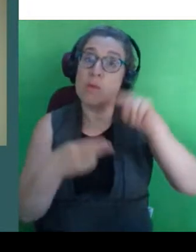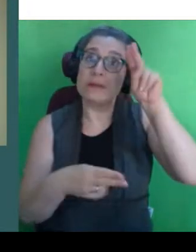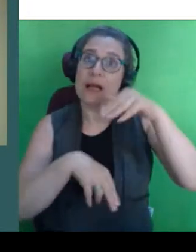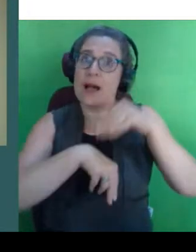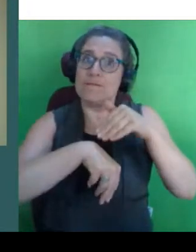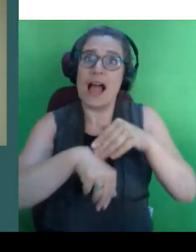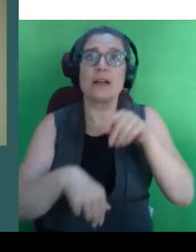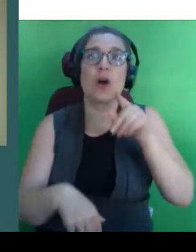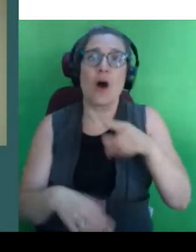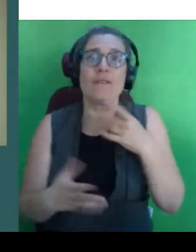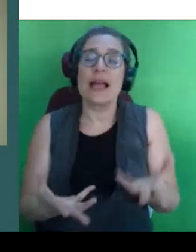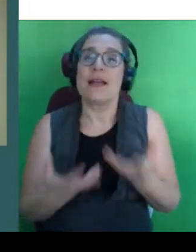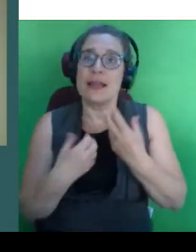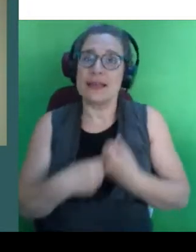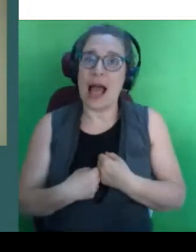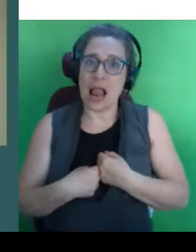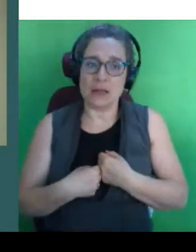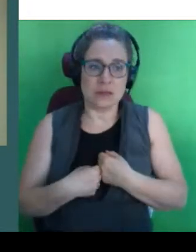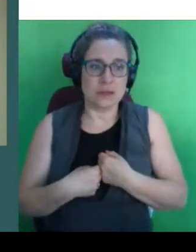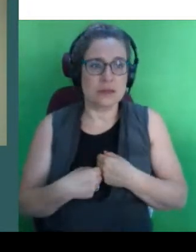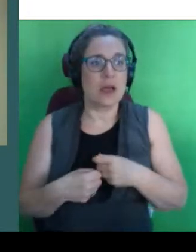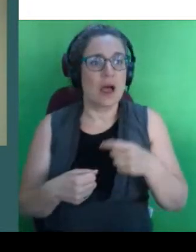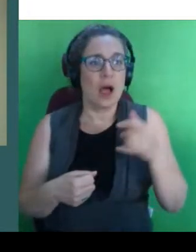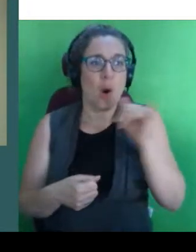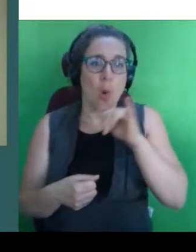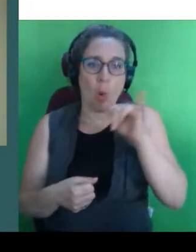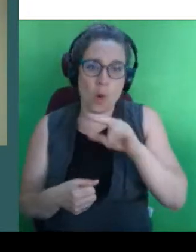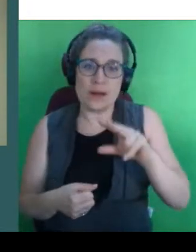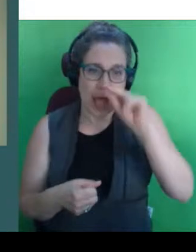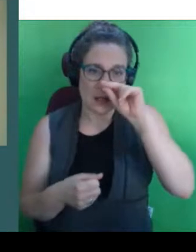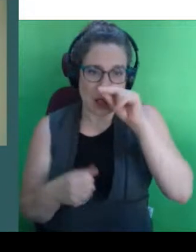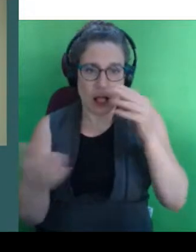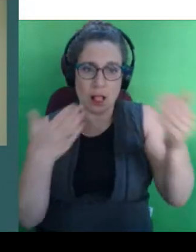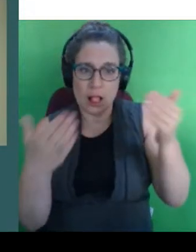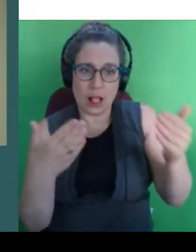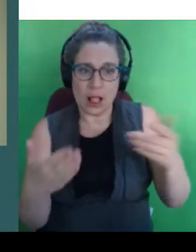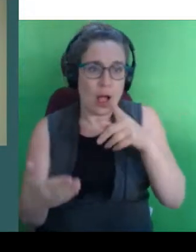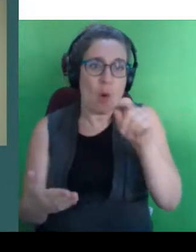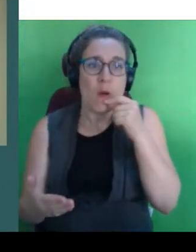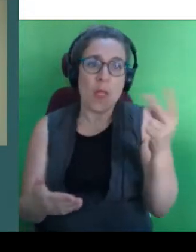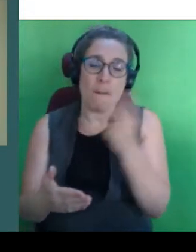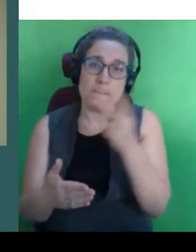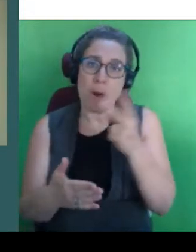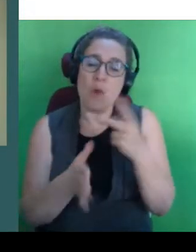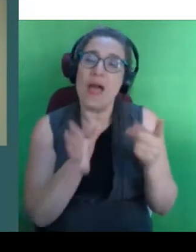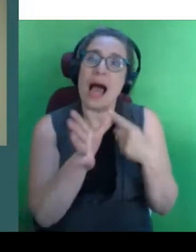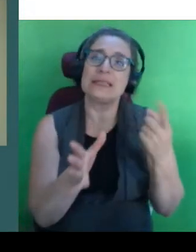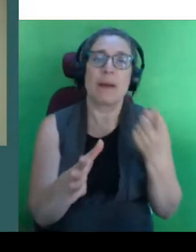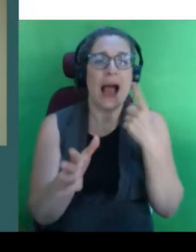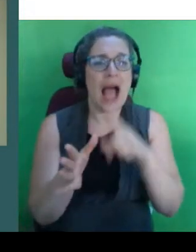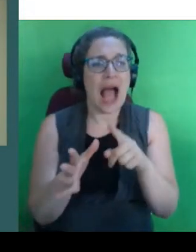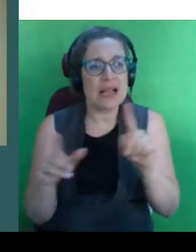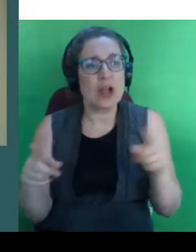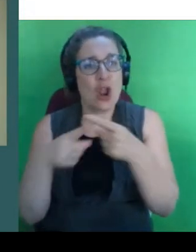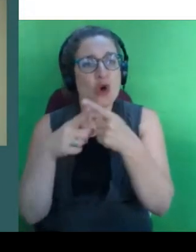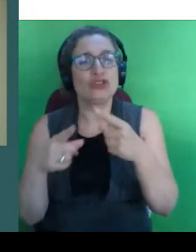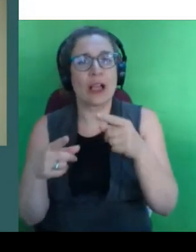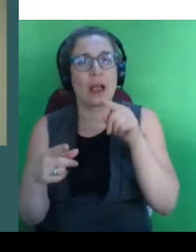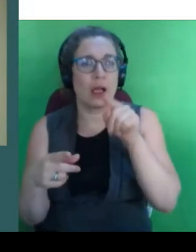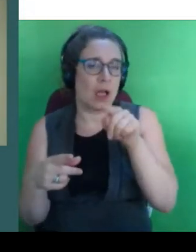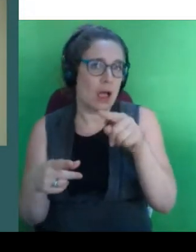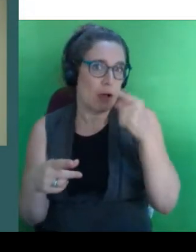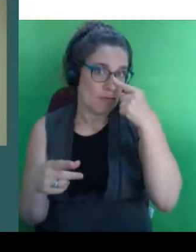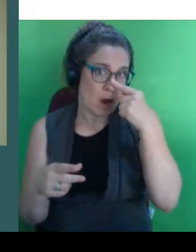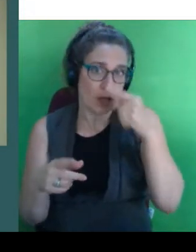and nail corticosteroids when prescribed for children with both asthma and allergic rhinitis? And then probably as well as eczema as well with topical